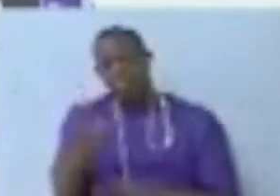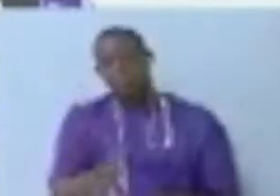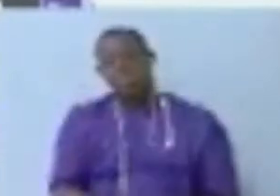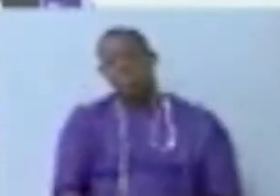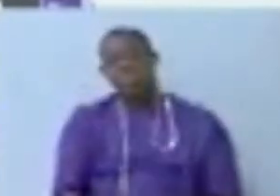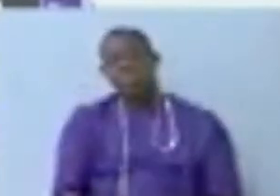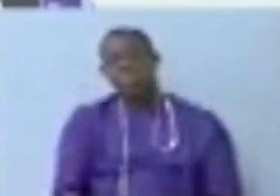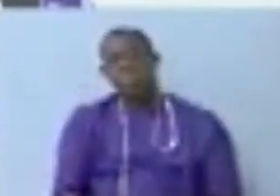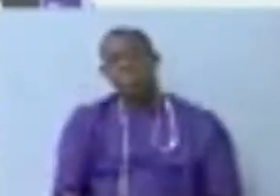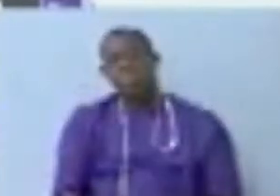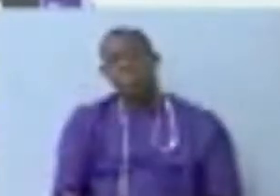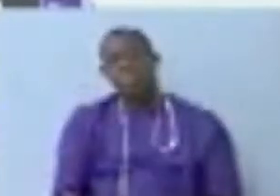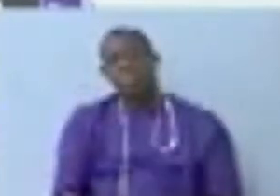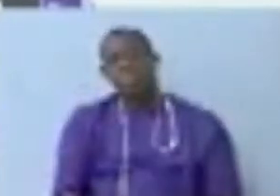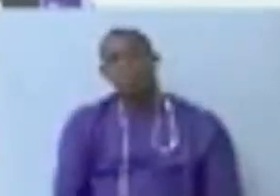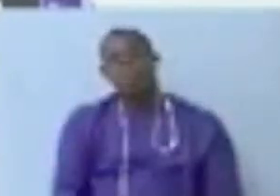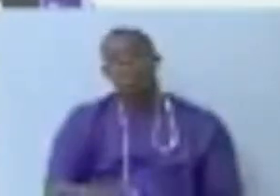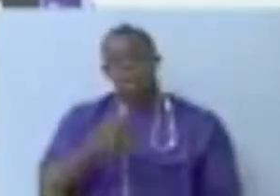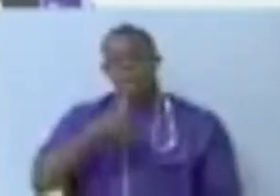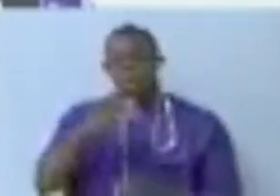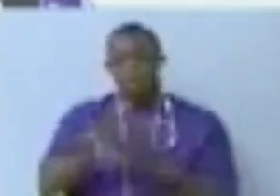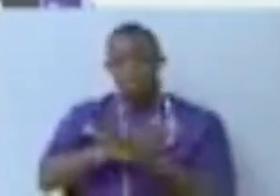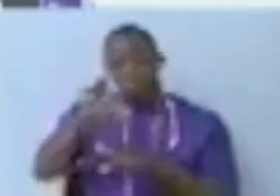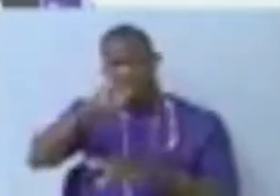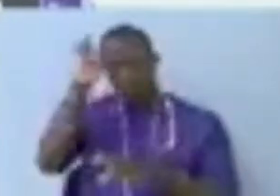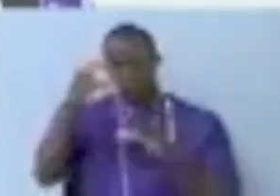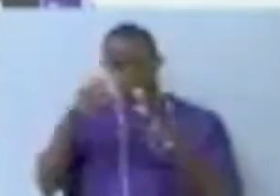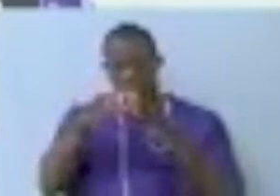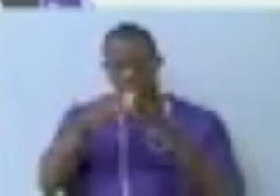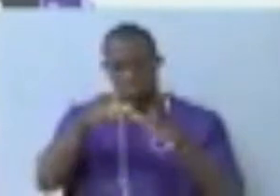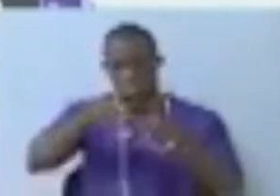1996, I was with the police.